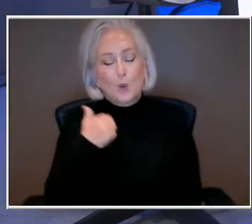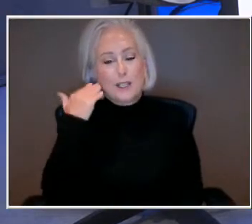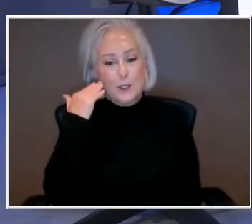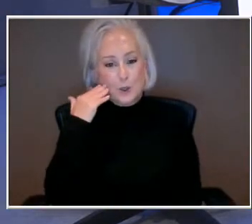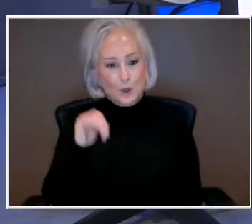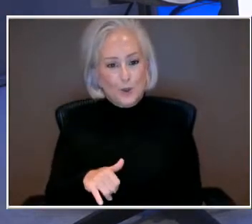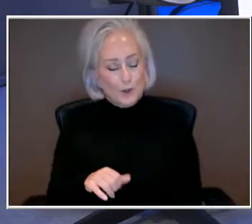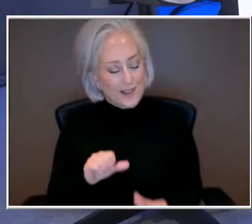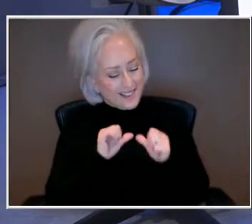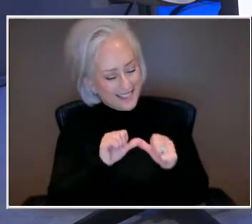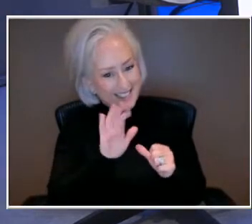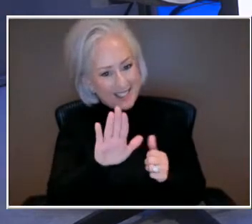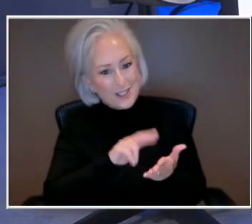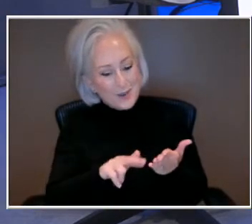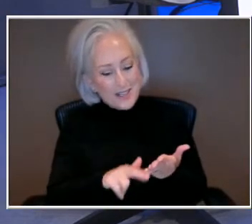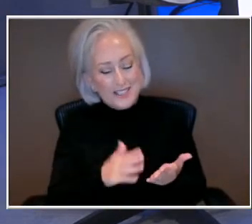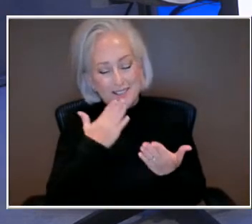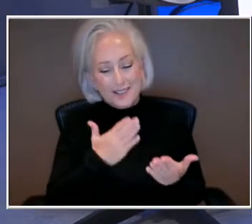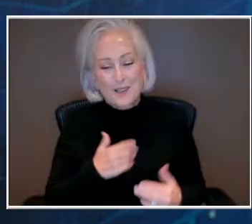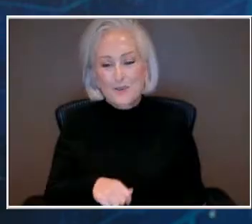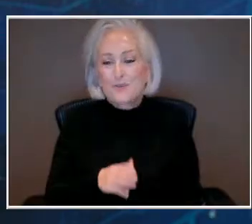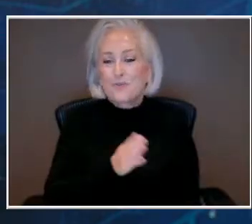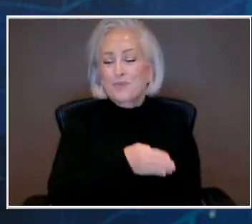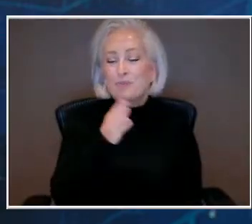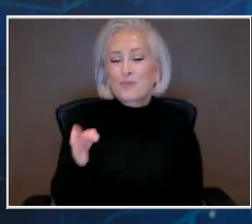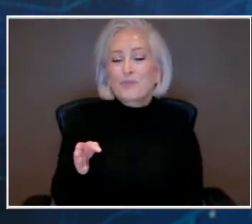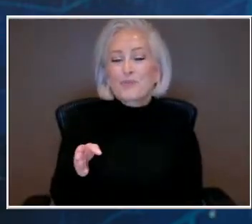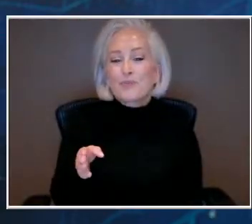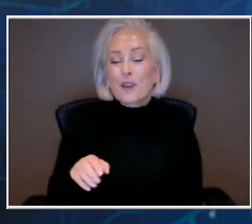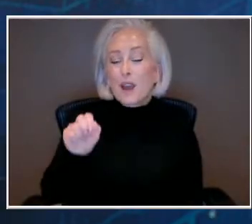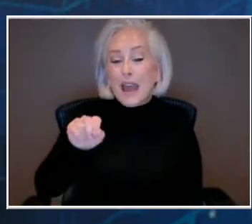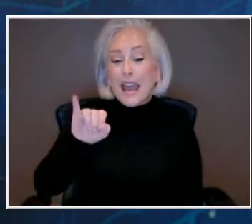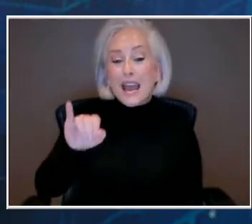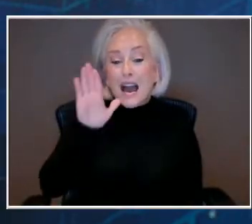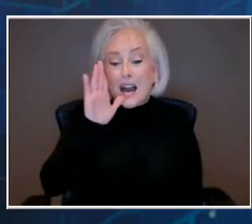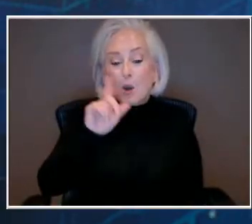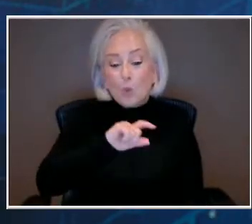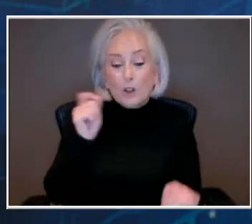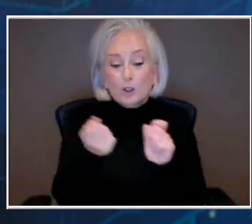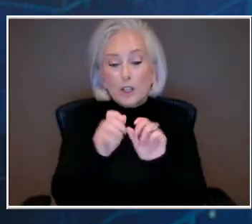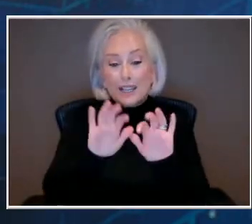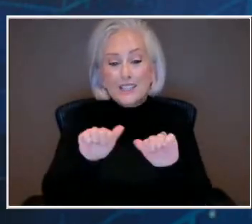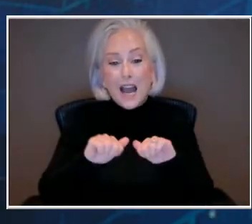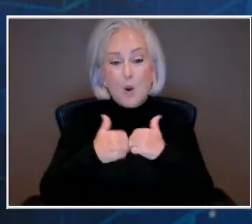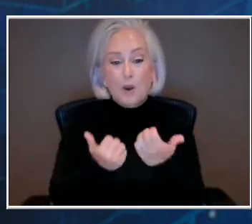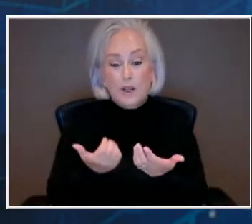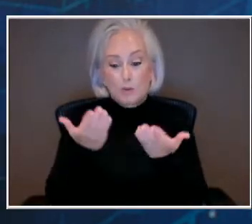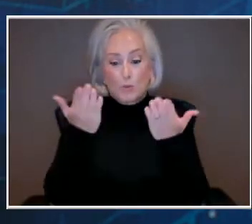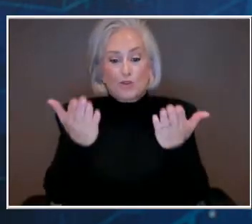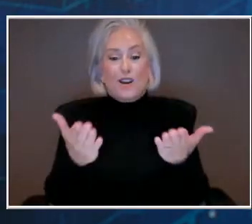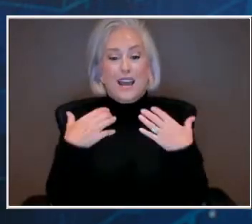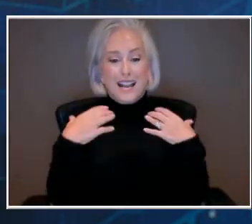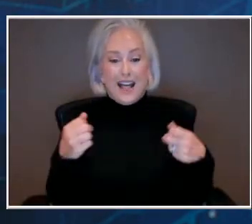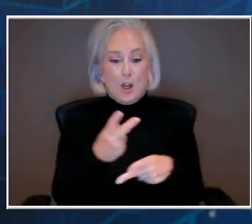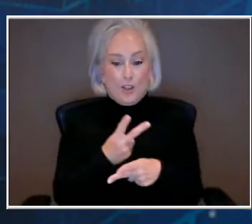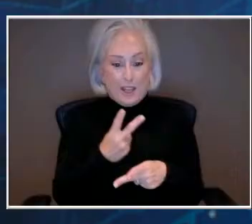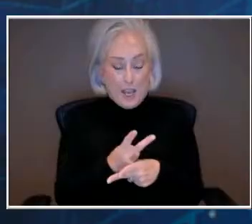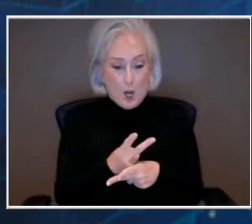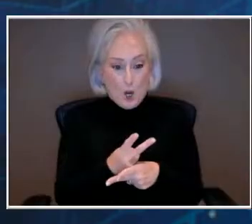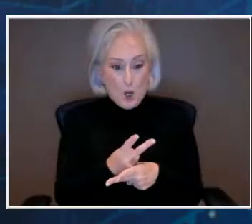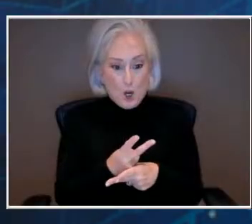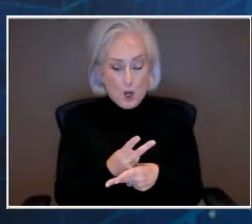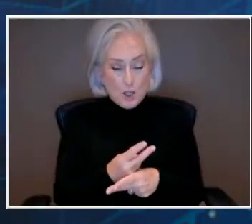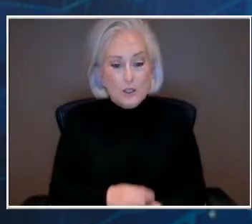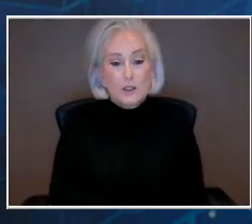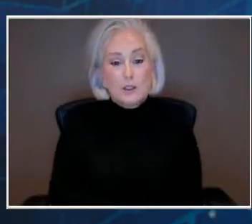what's the big takeaway? I think AI is going to change the way that we deliver healthcare. And the biggest takeaway for me is that physicians